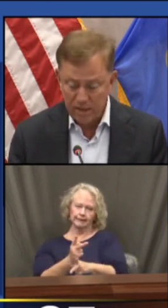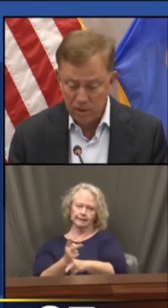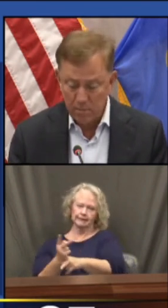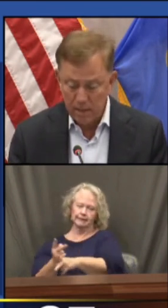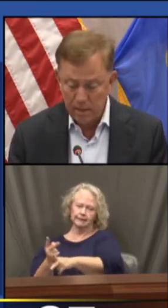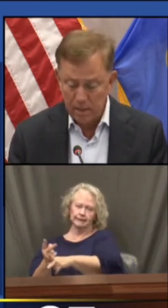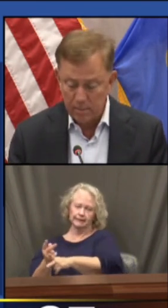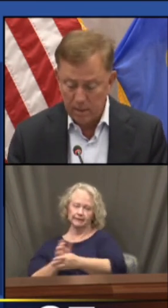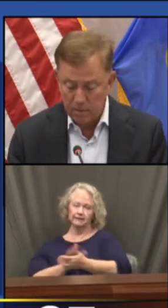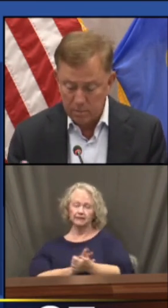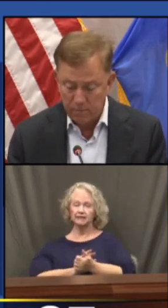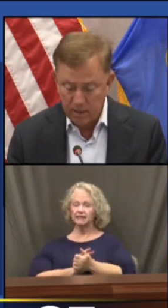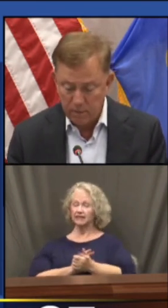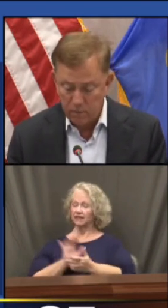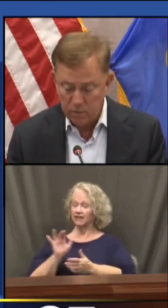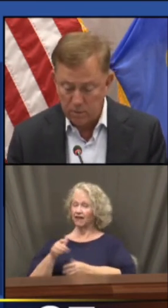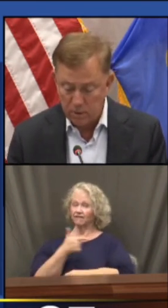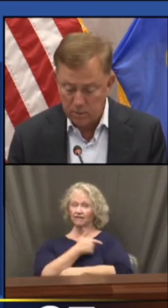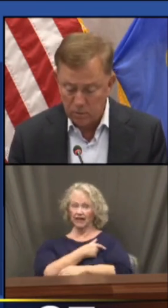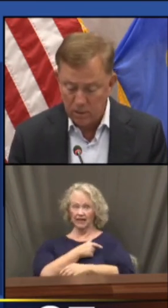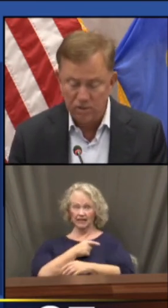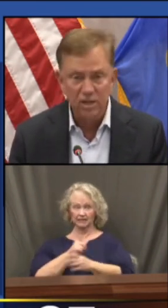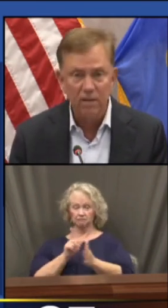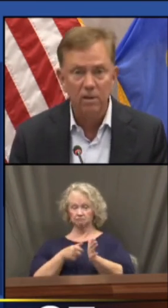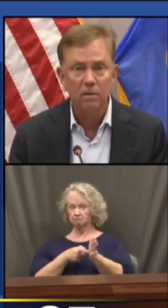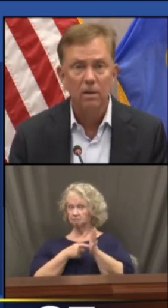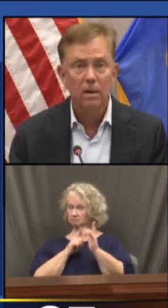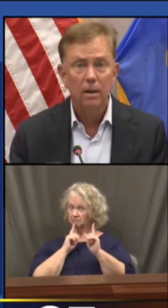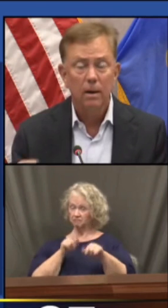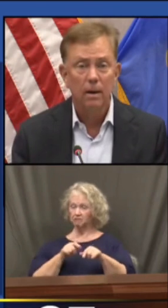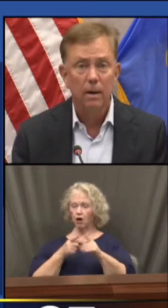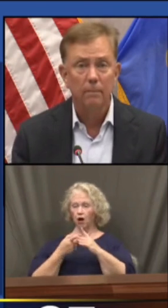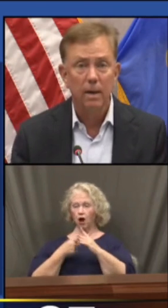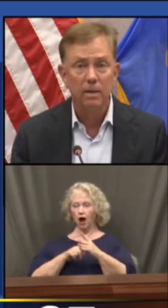it's a vaccine mandate. It becomes effective on September 27th.